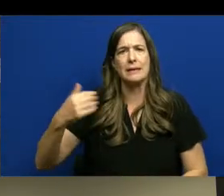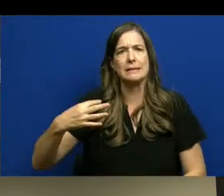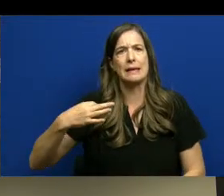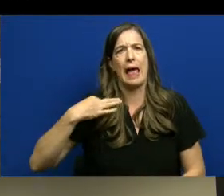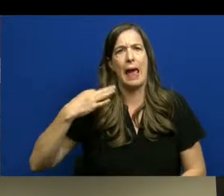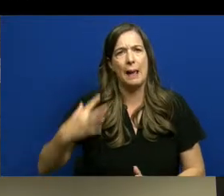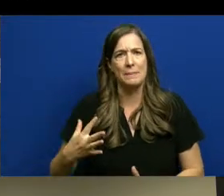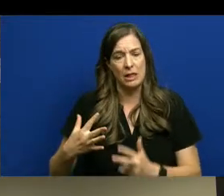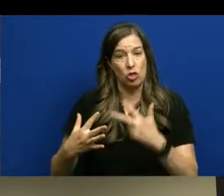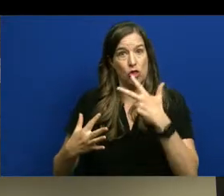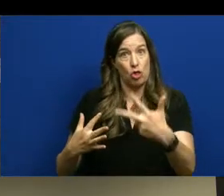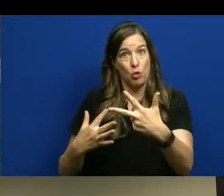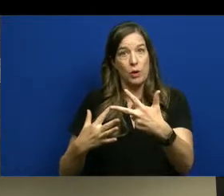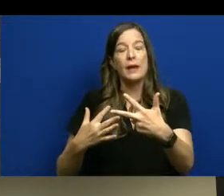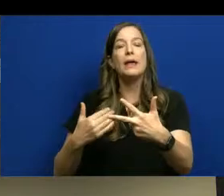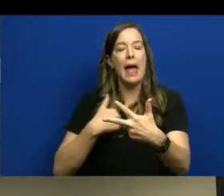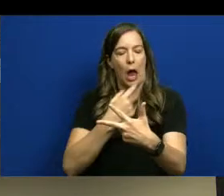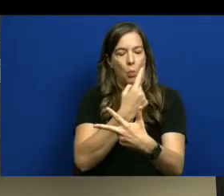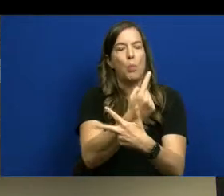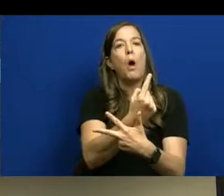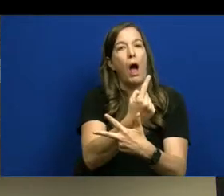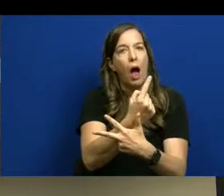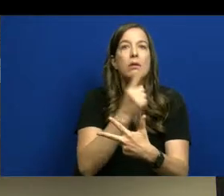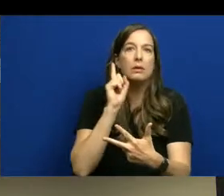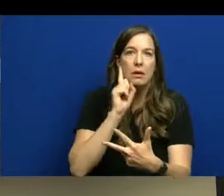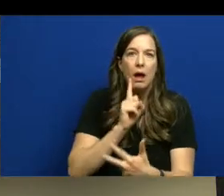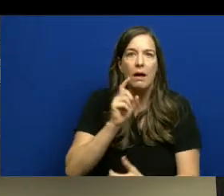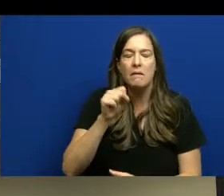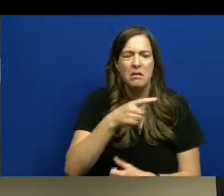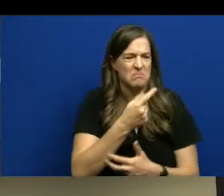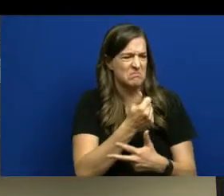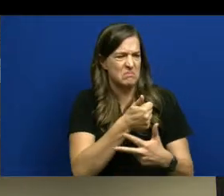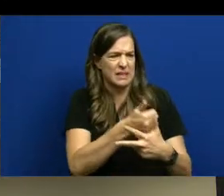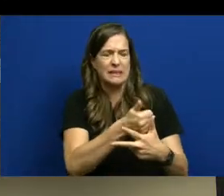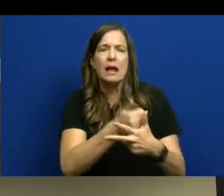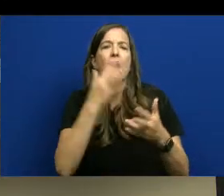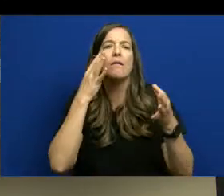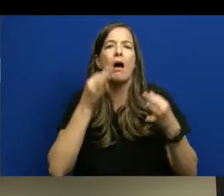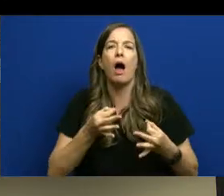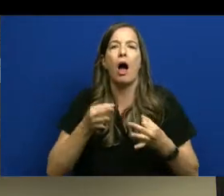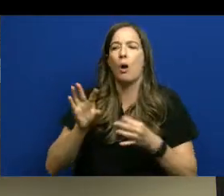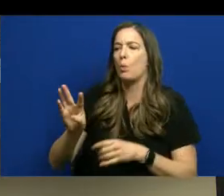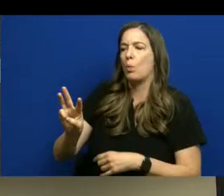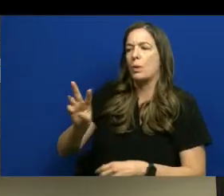3. He chose not to participate.